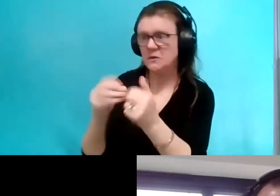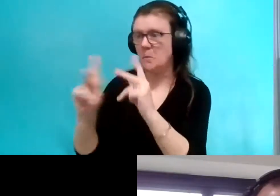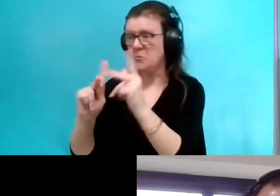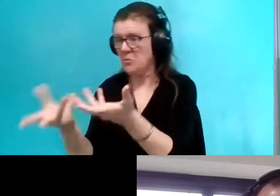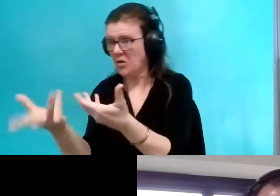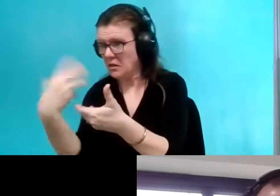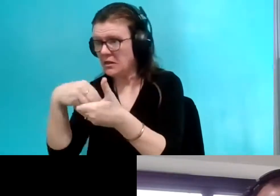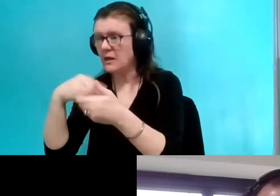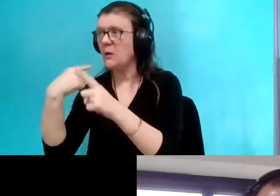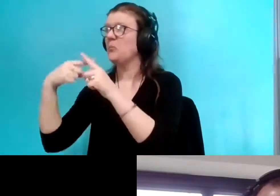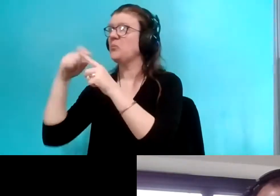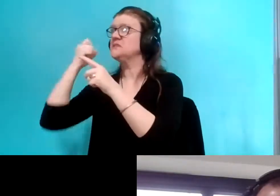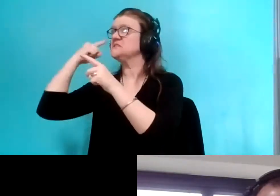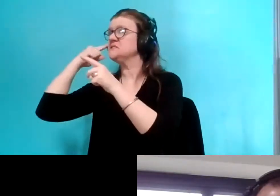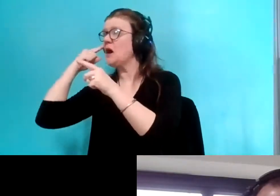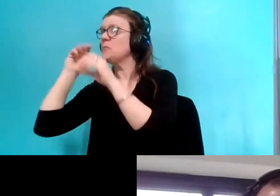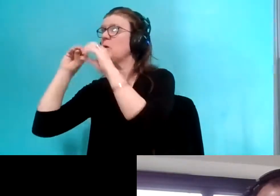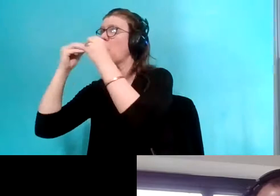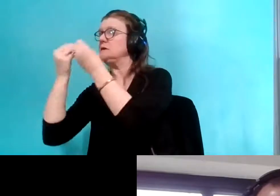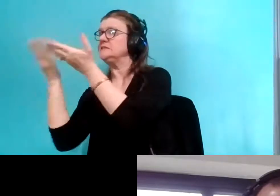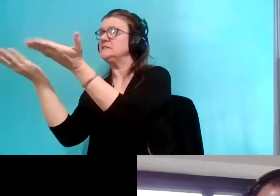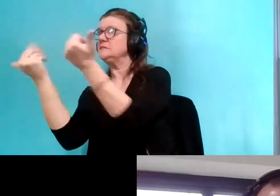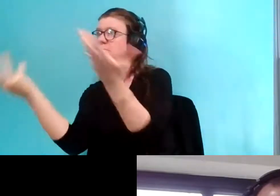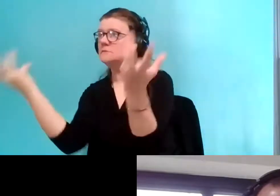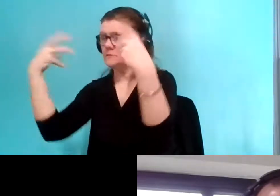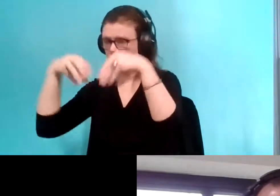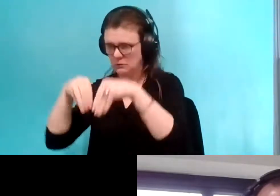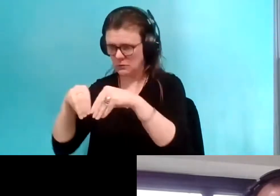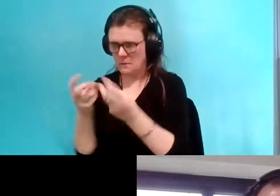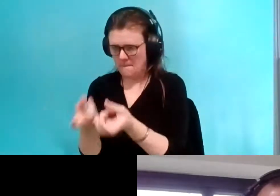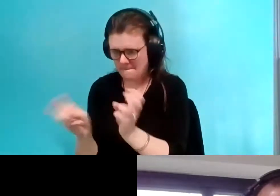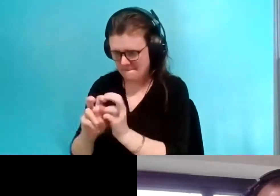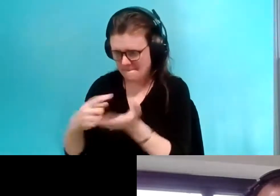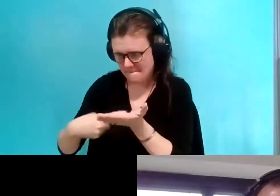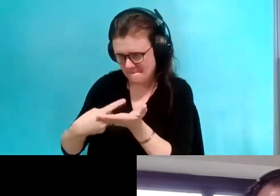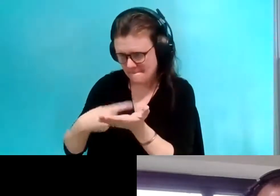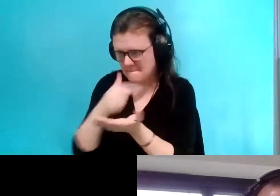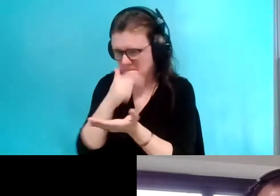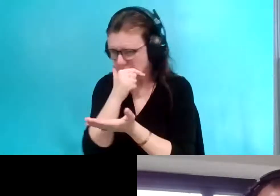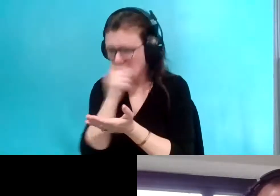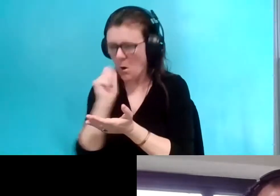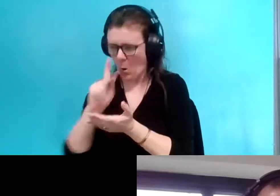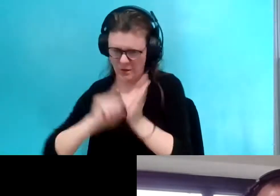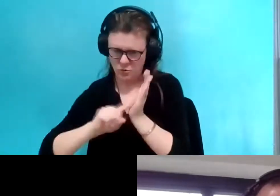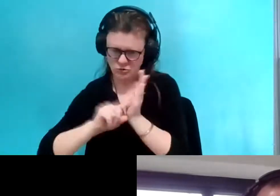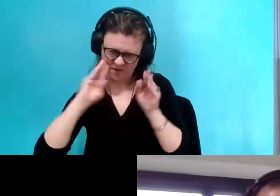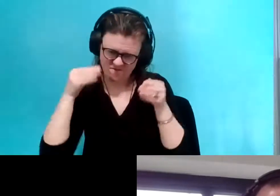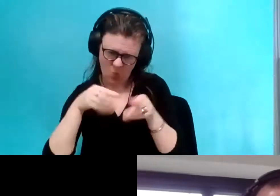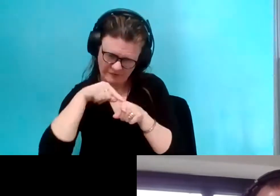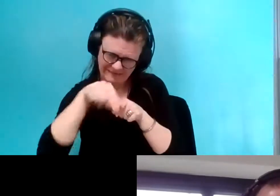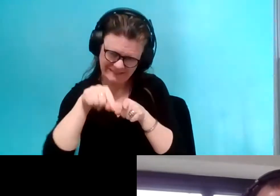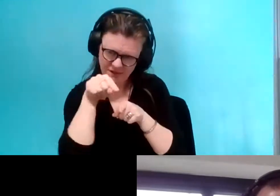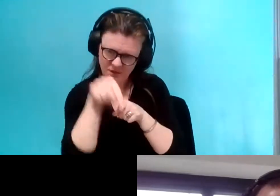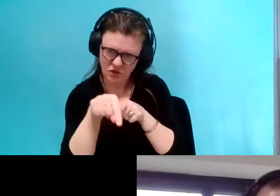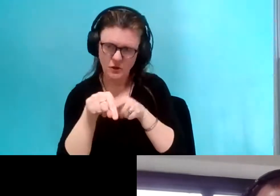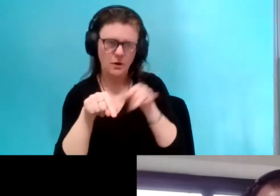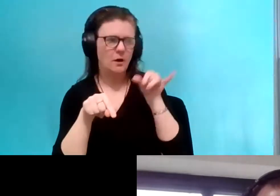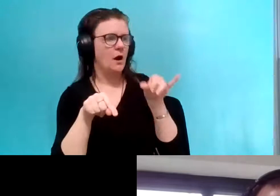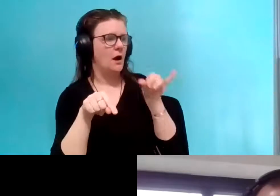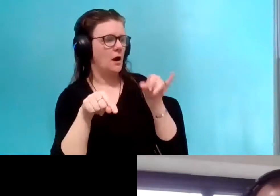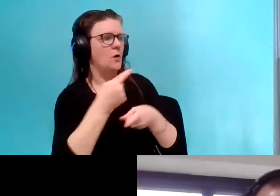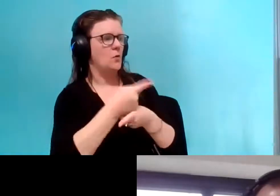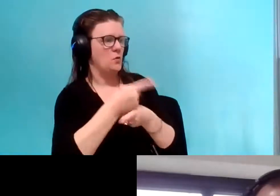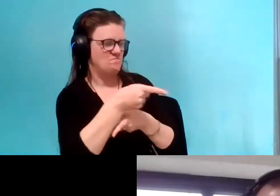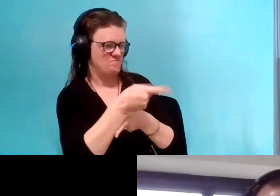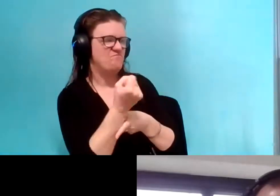other stakeholders, governments, and etc., you know better where to focus your efforts, and that I think can really help you